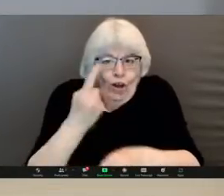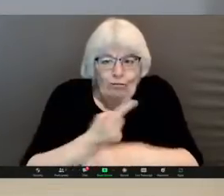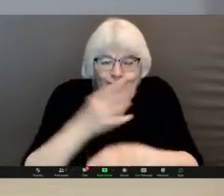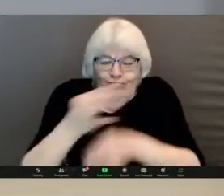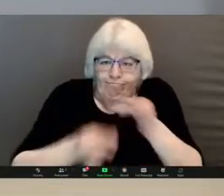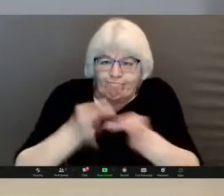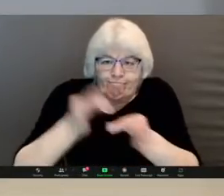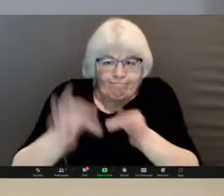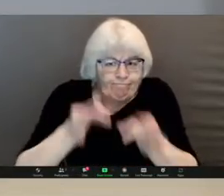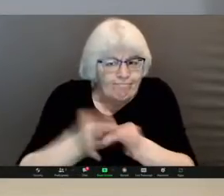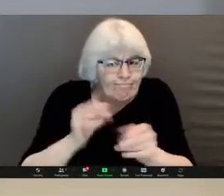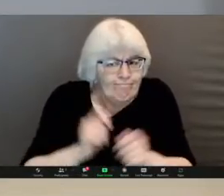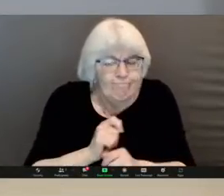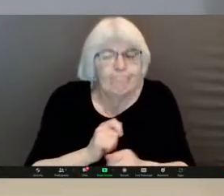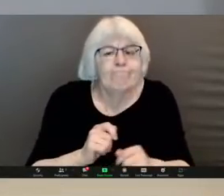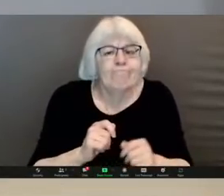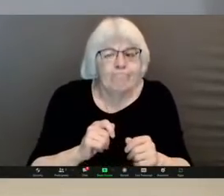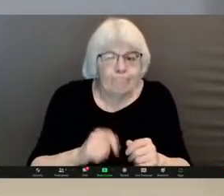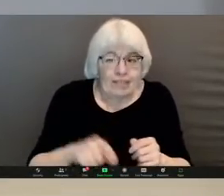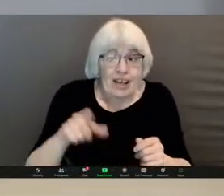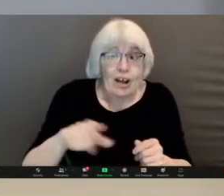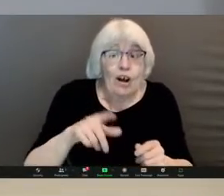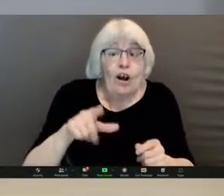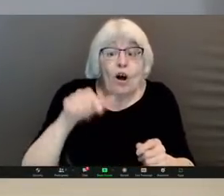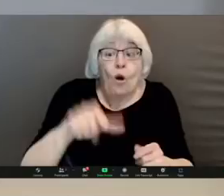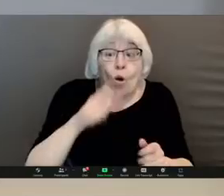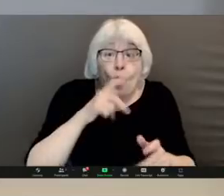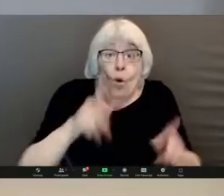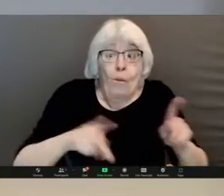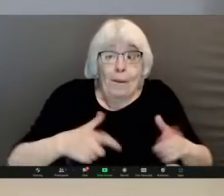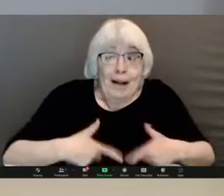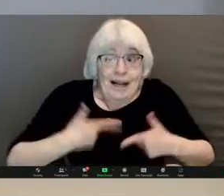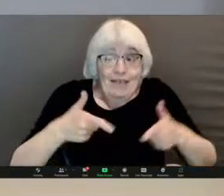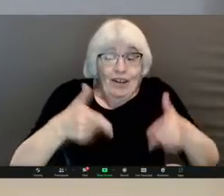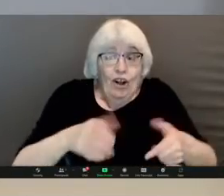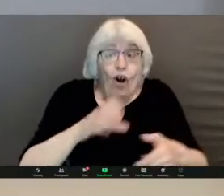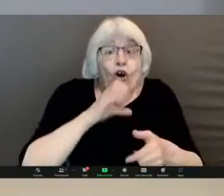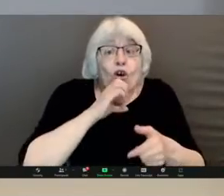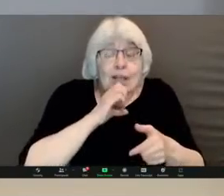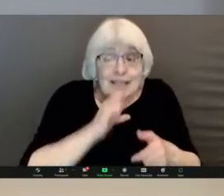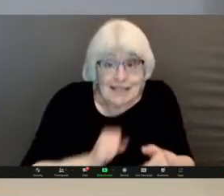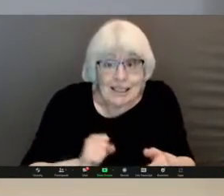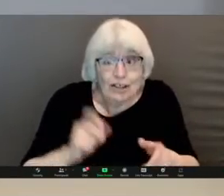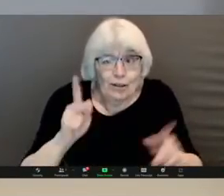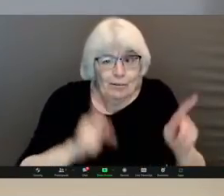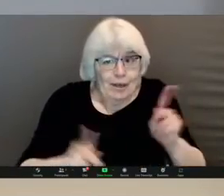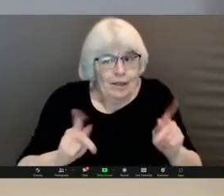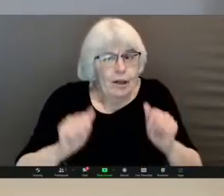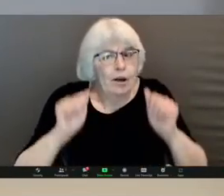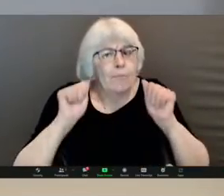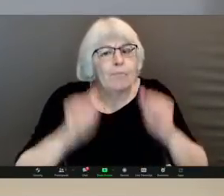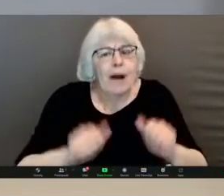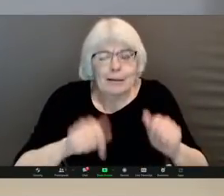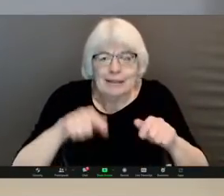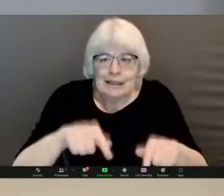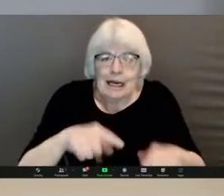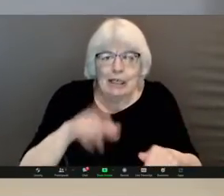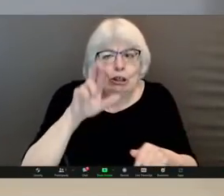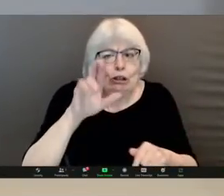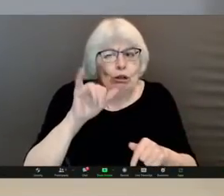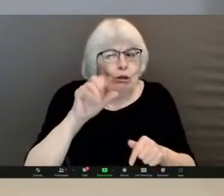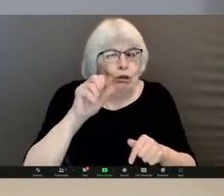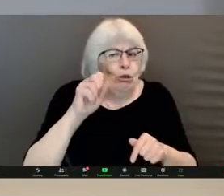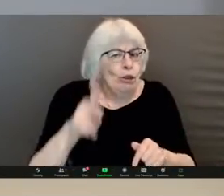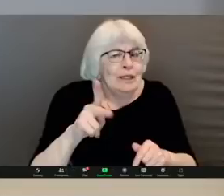at high risk of serious outcomes from COVID-19. Testing of unvaccinated or partially vaccinated staff who have direct